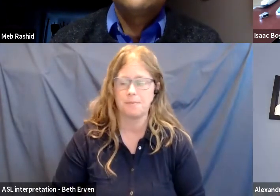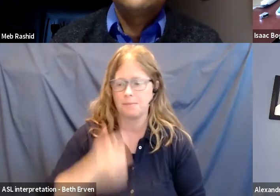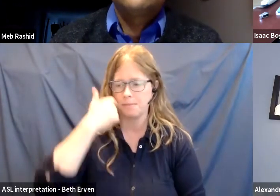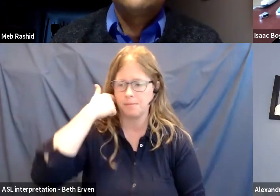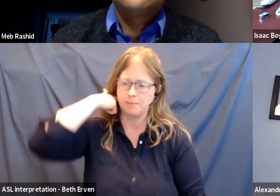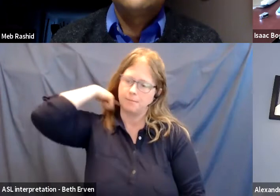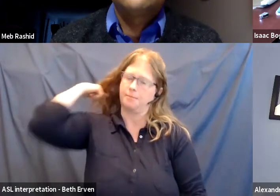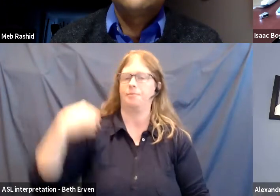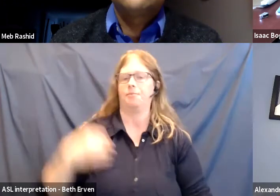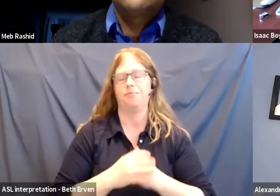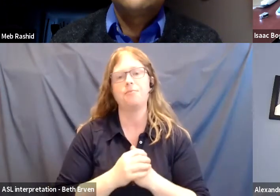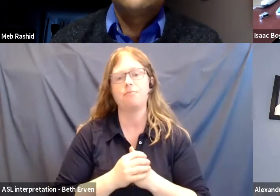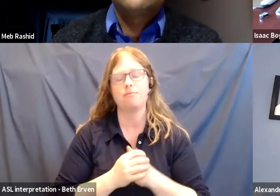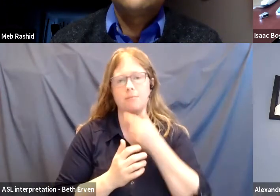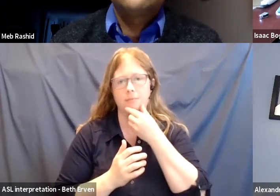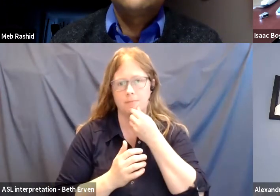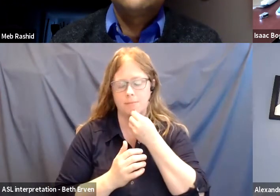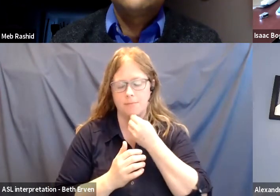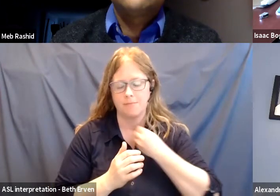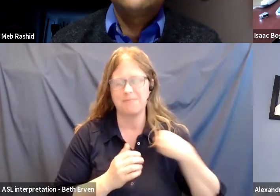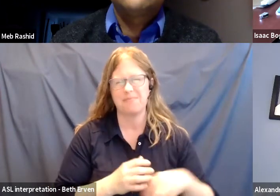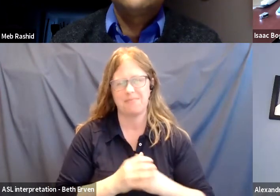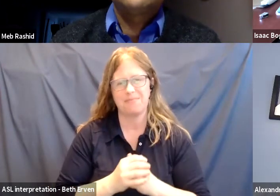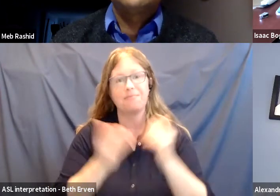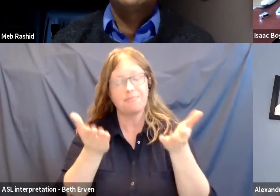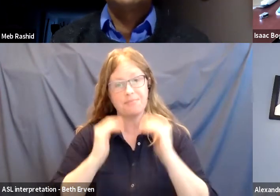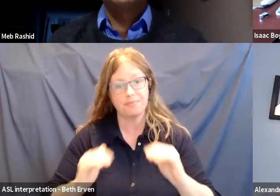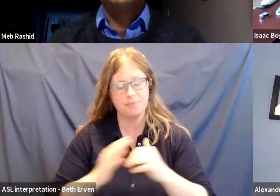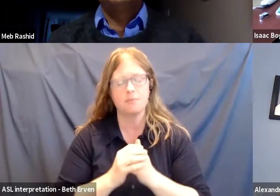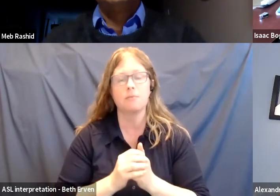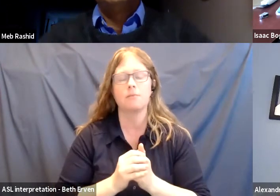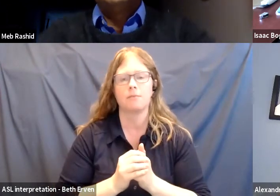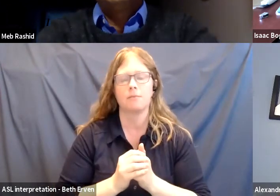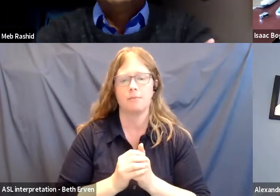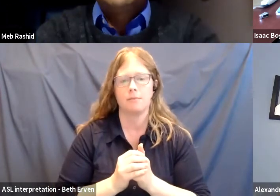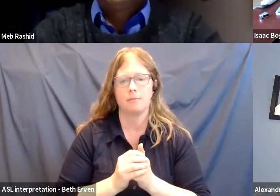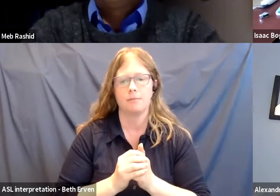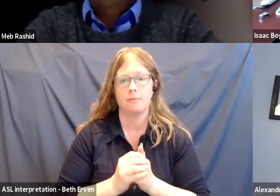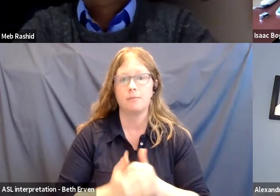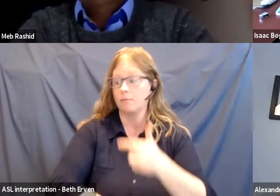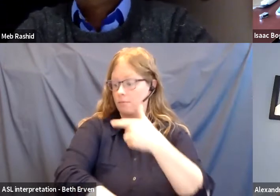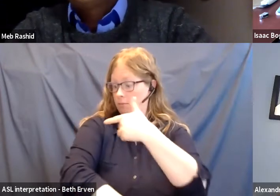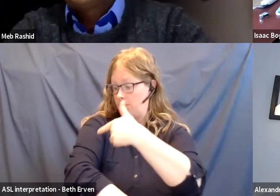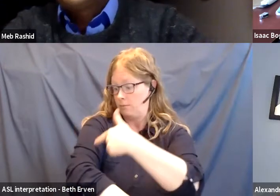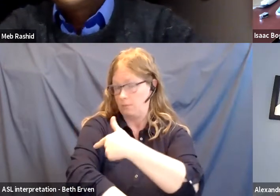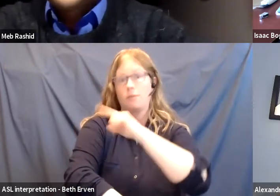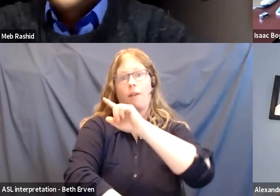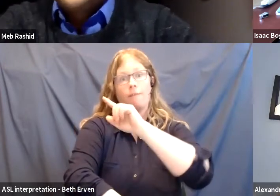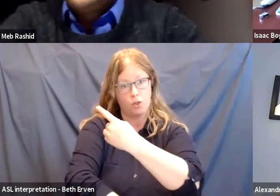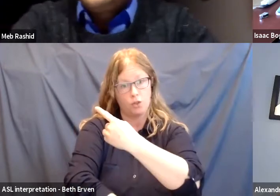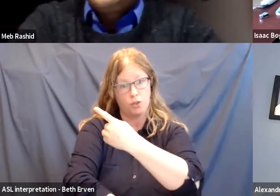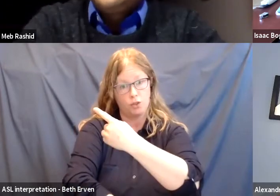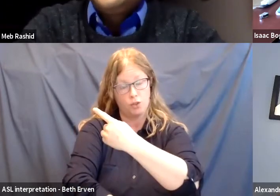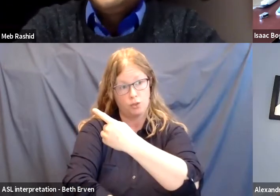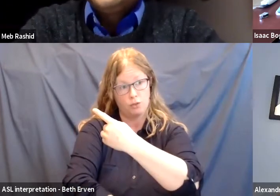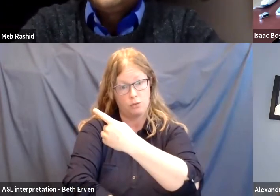Okay, next question. What is the effectiveness after the first shot, and how does the number of